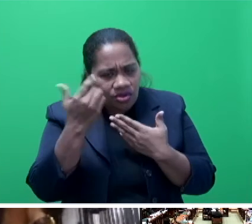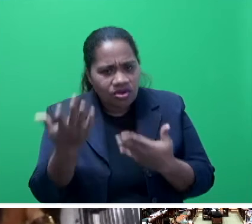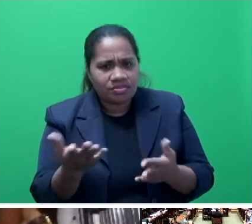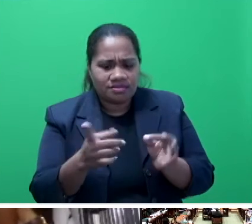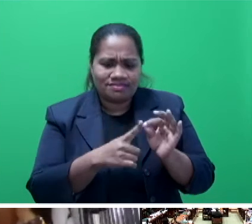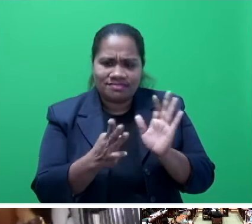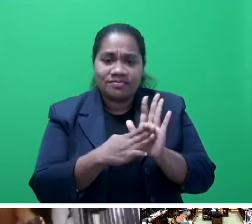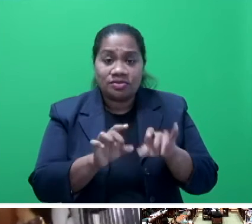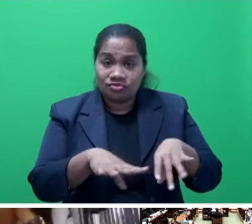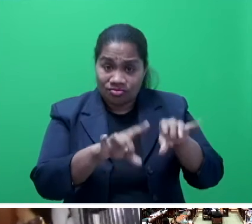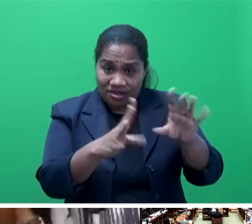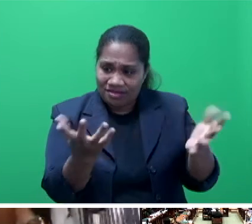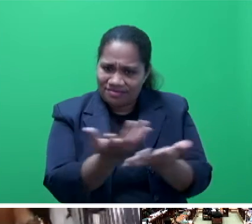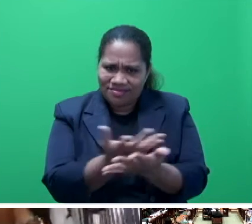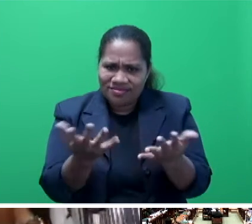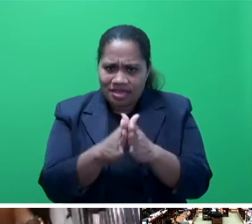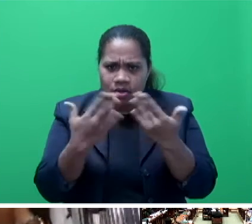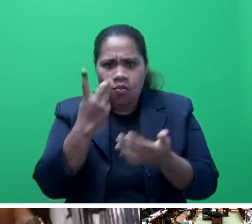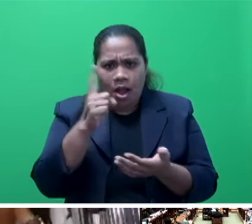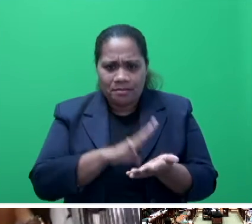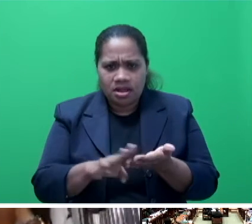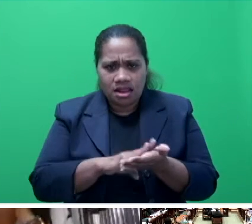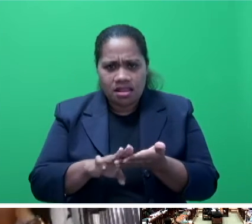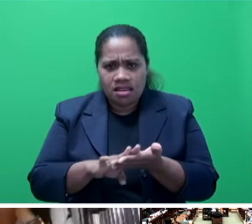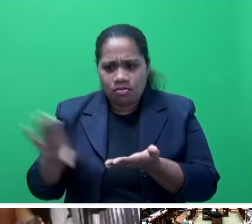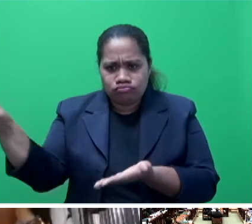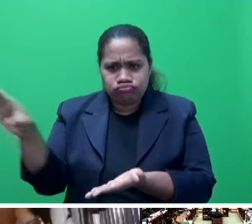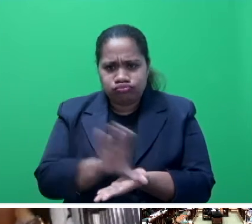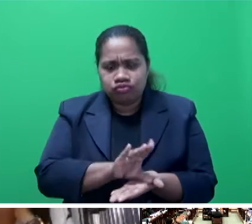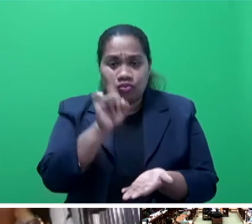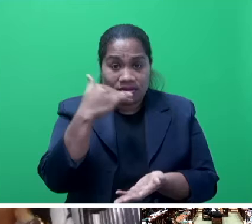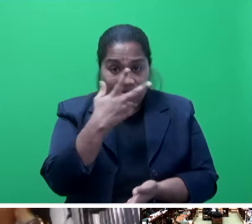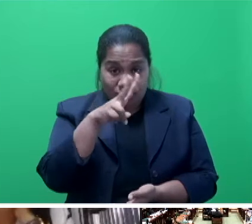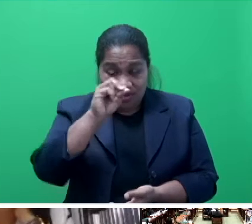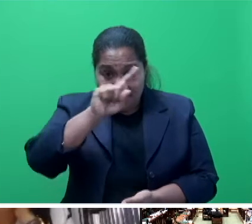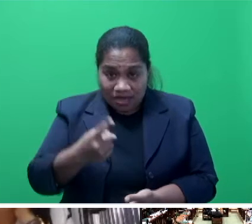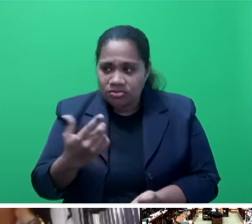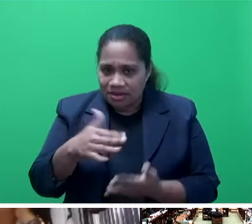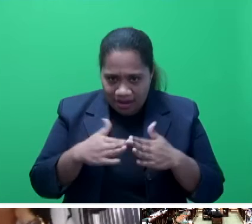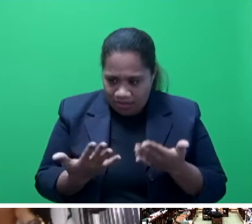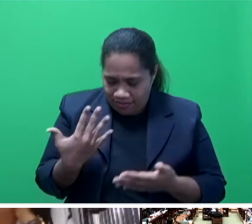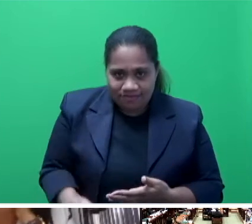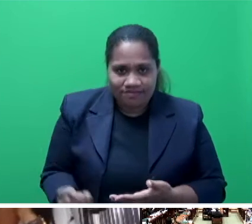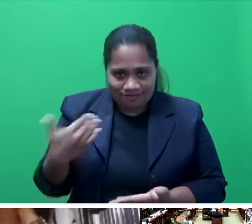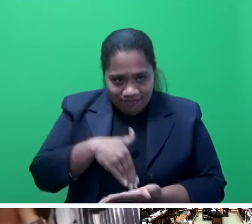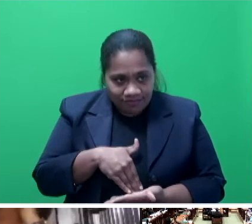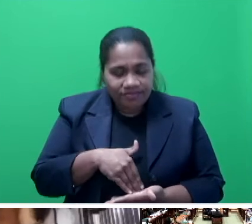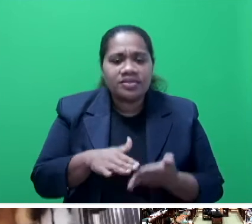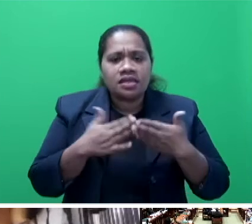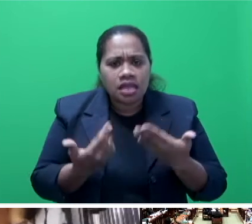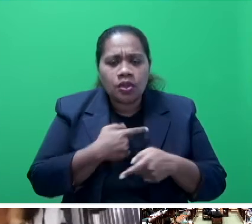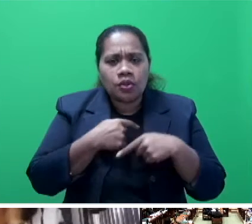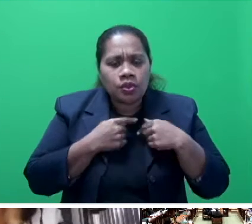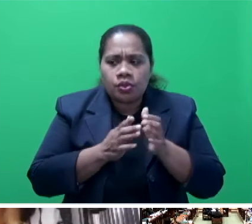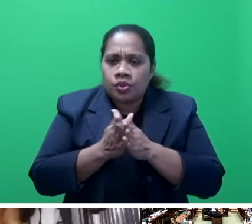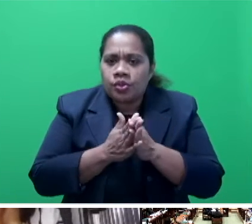Australia has now committed 1 million doses, of which 120,000 have arrived, and we are looking towards having the